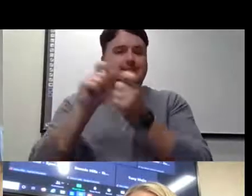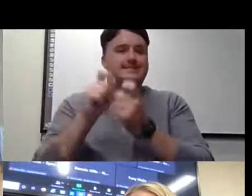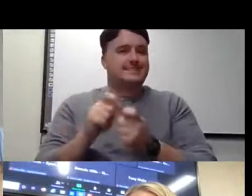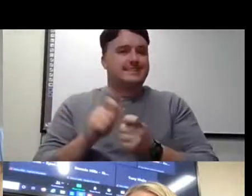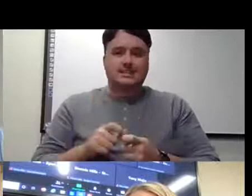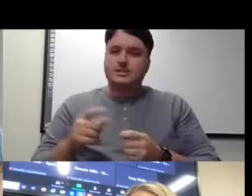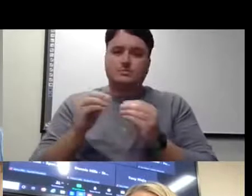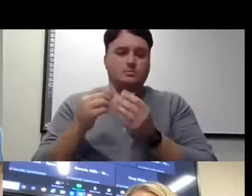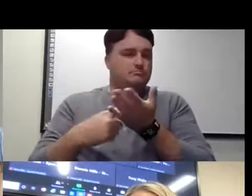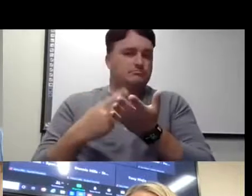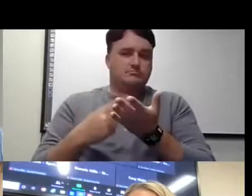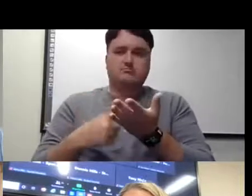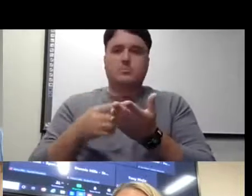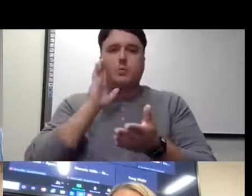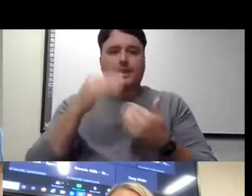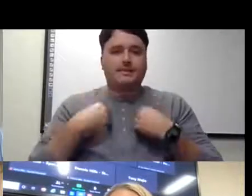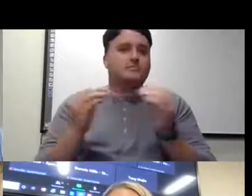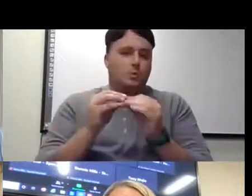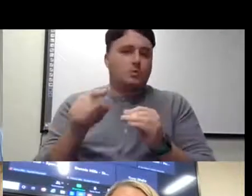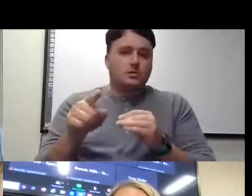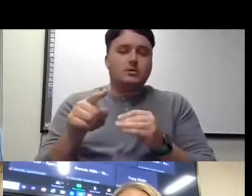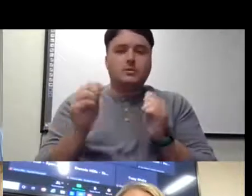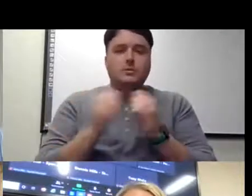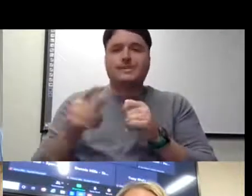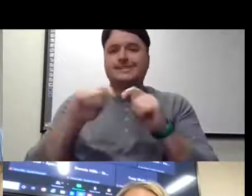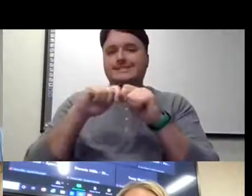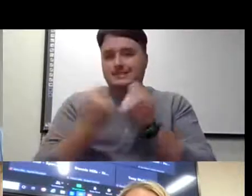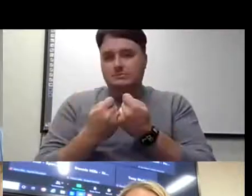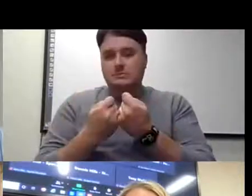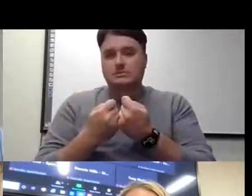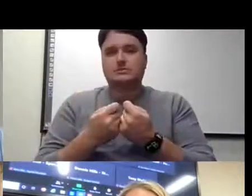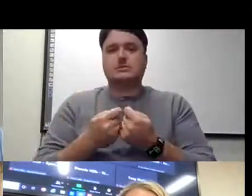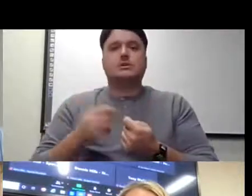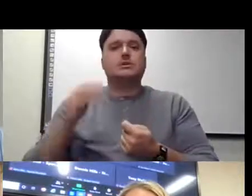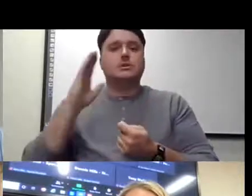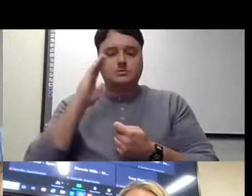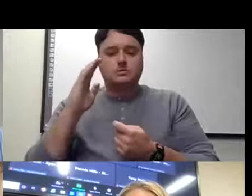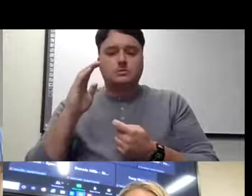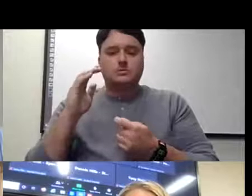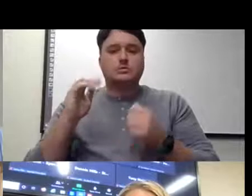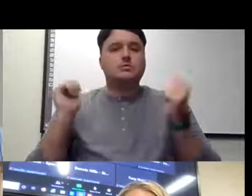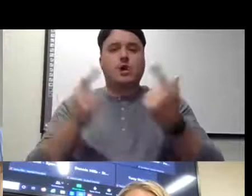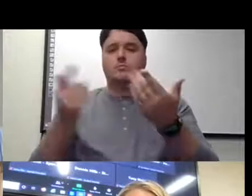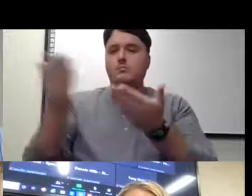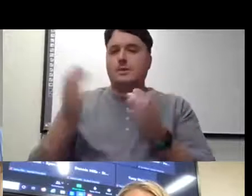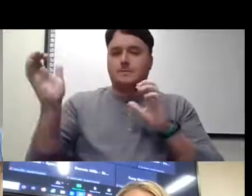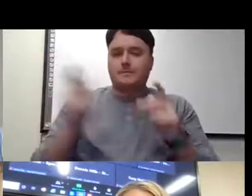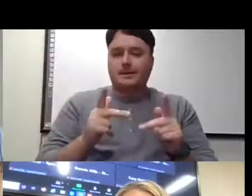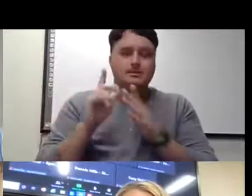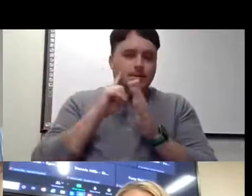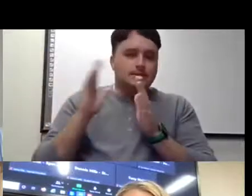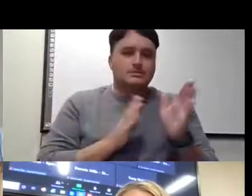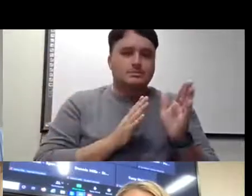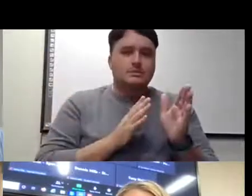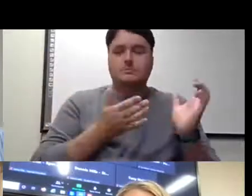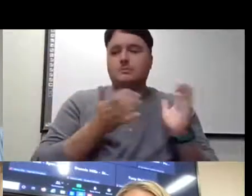There's more conversations we'll have with the teams, and we'll be able to bring back to you, we anticipate you'll be able to bring back